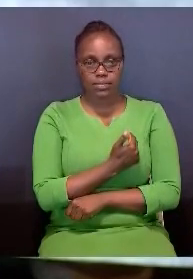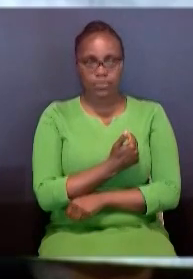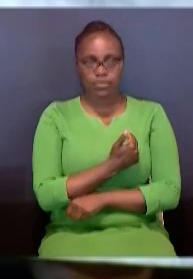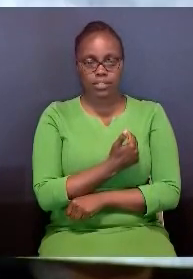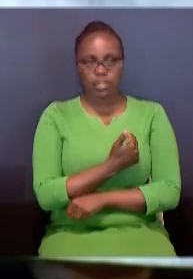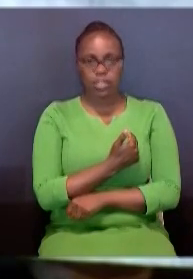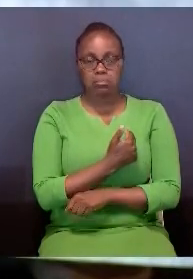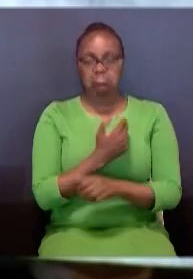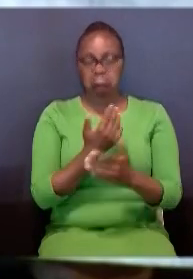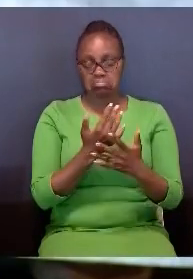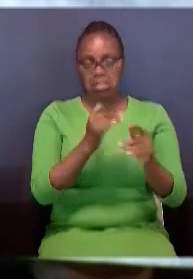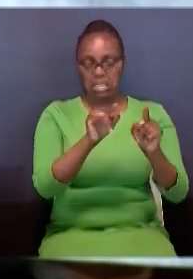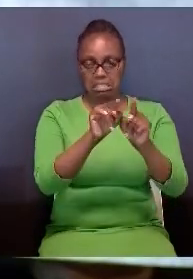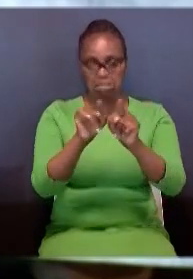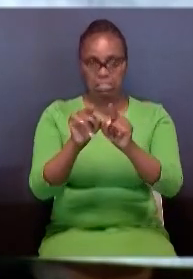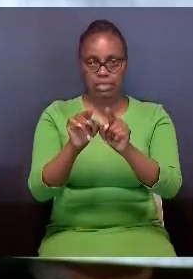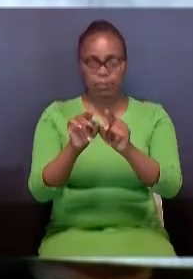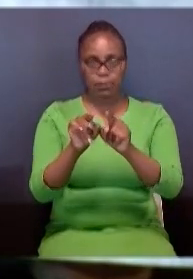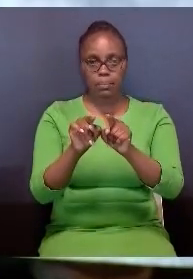As for